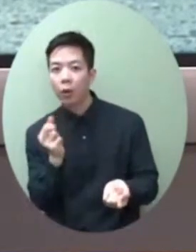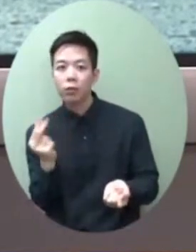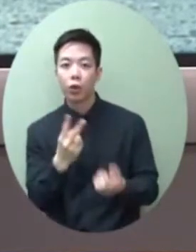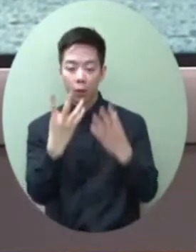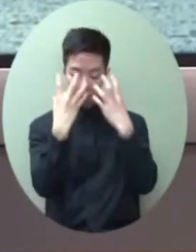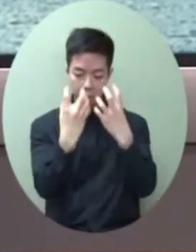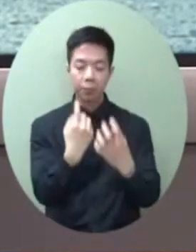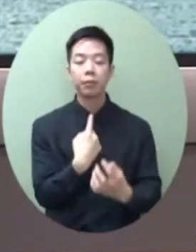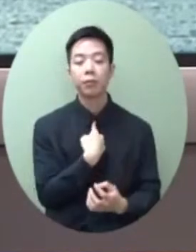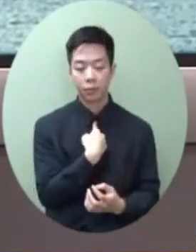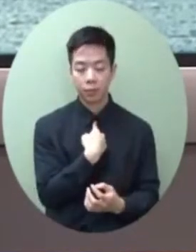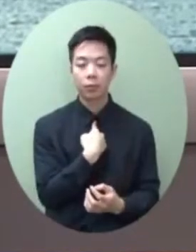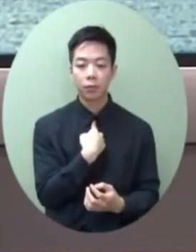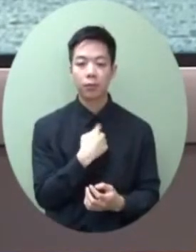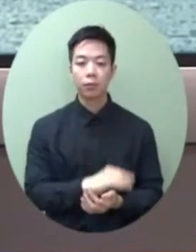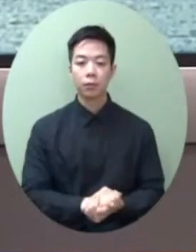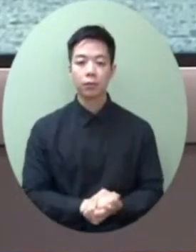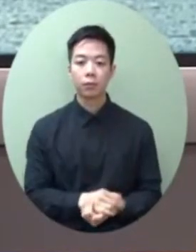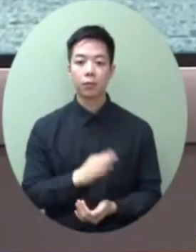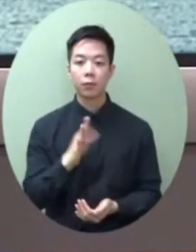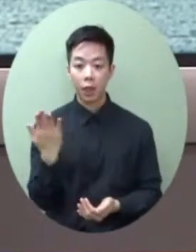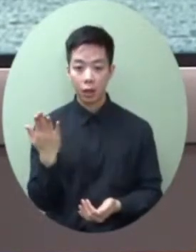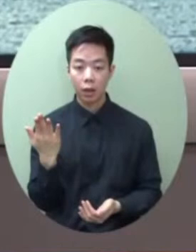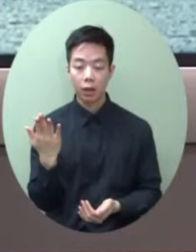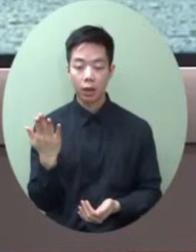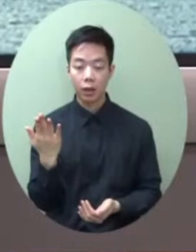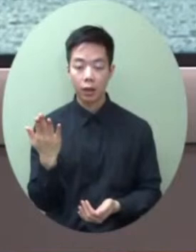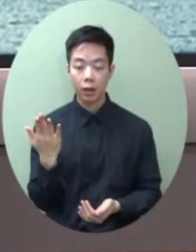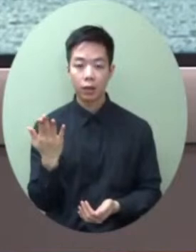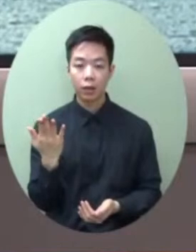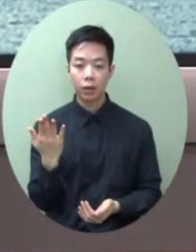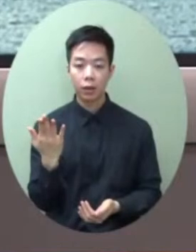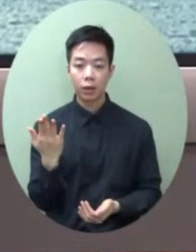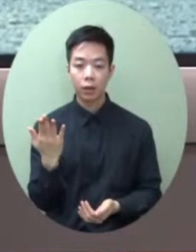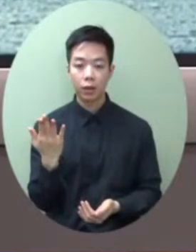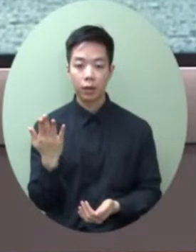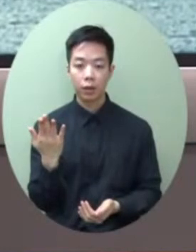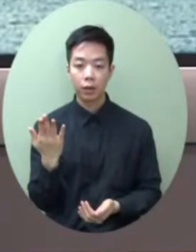if any positive results come up. For